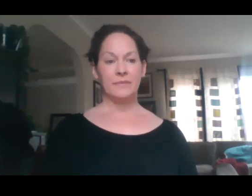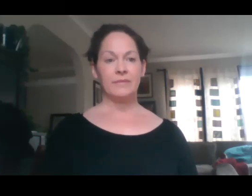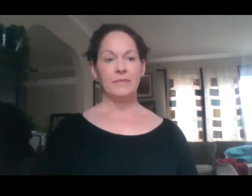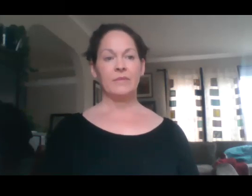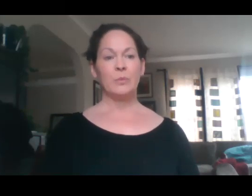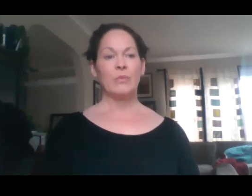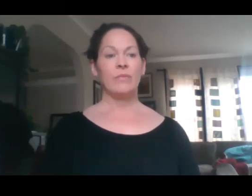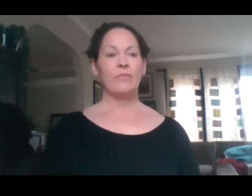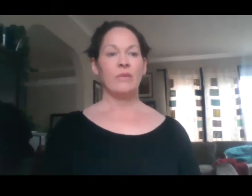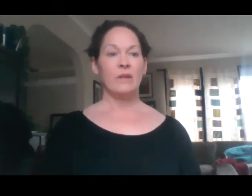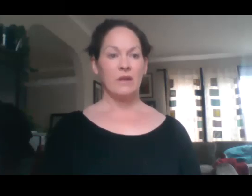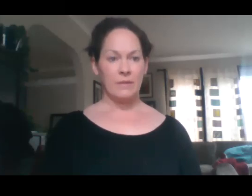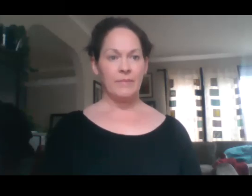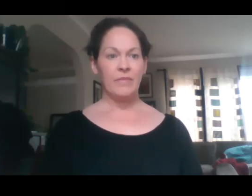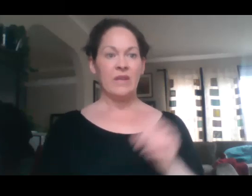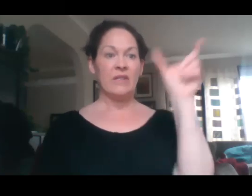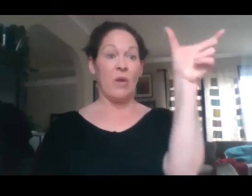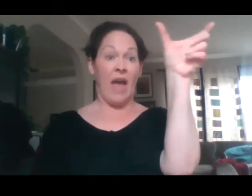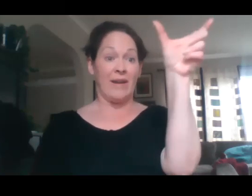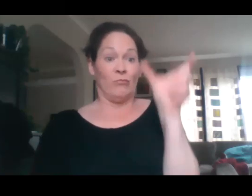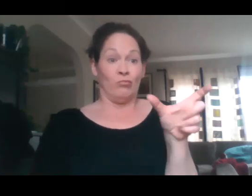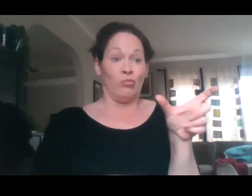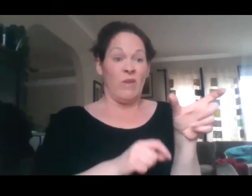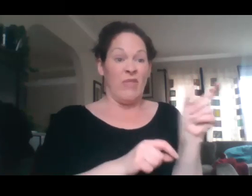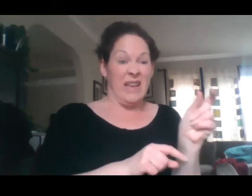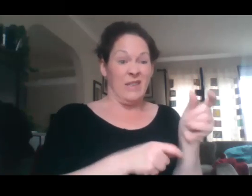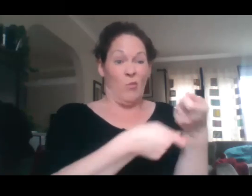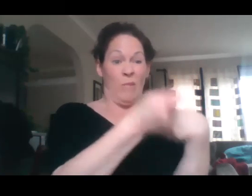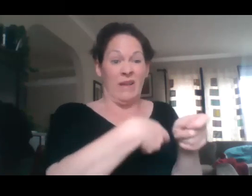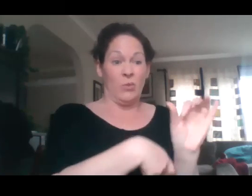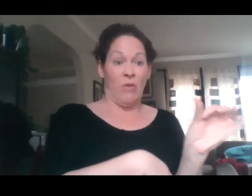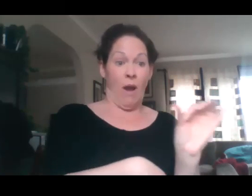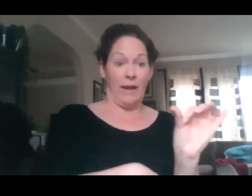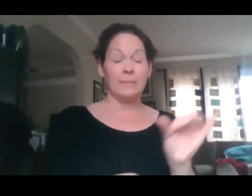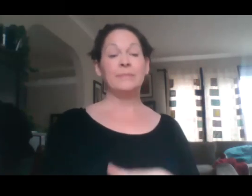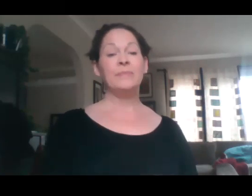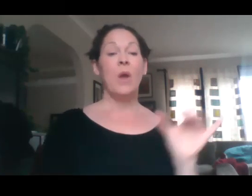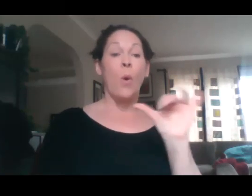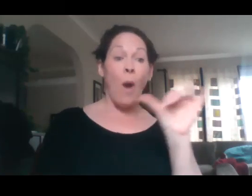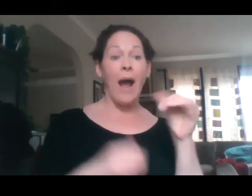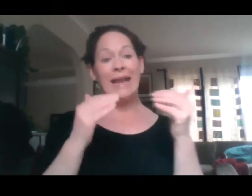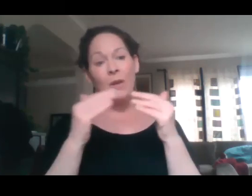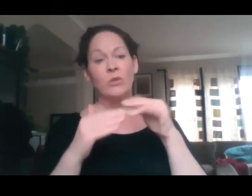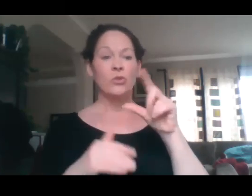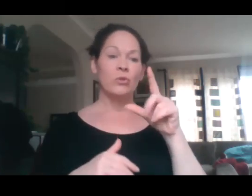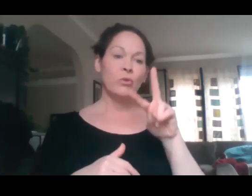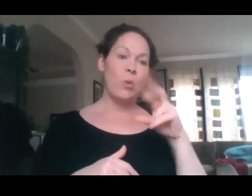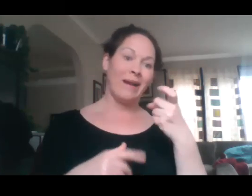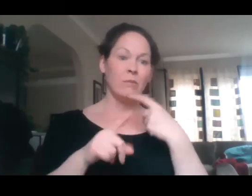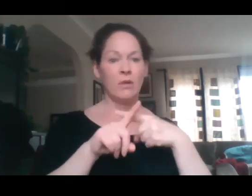I'll say, I'm going to take this and replace that with y. So y equals 2x plus